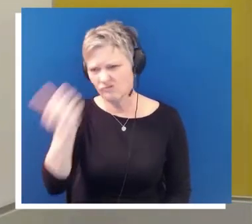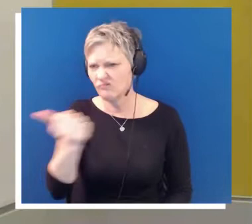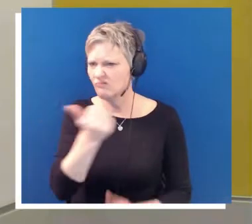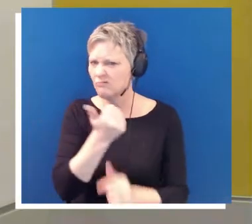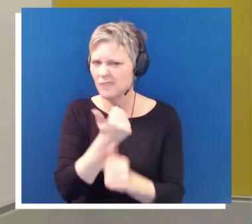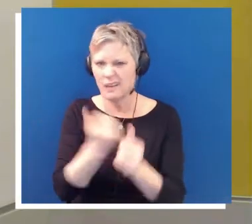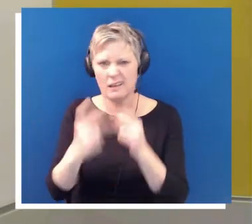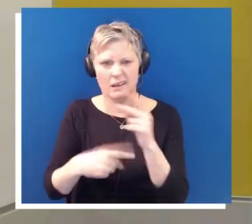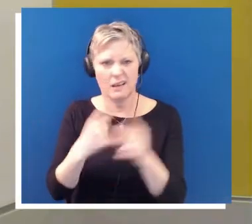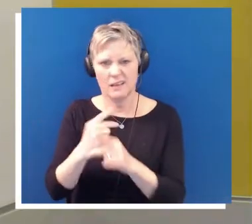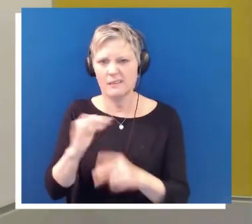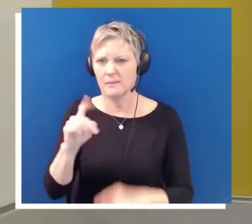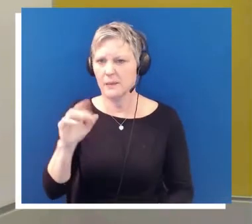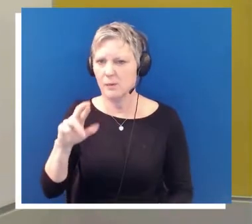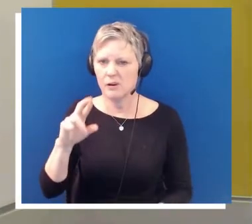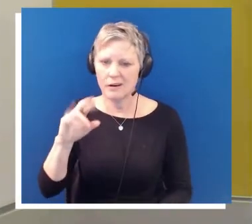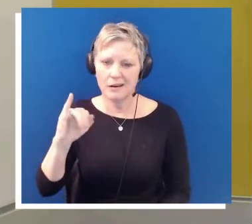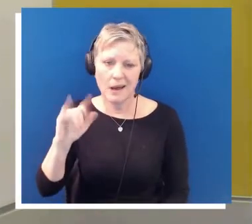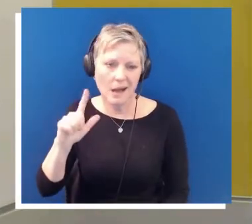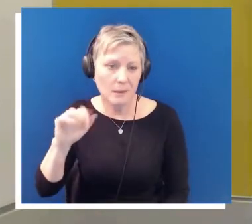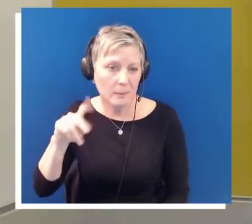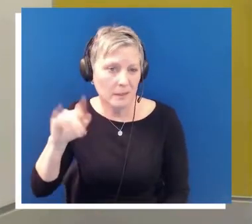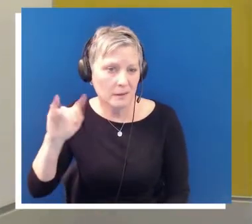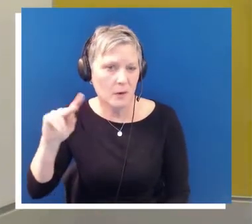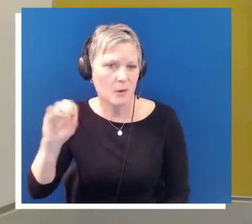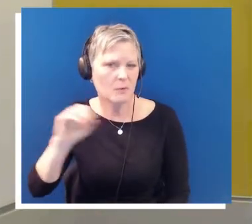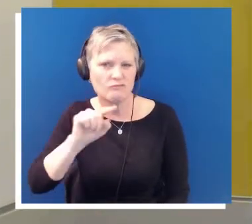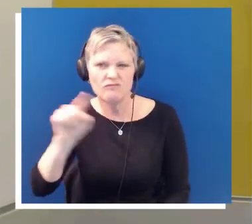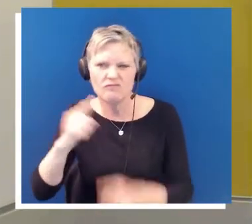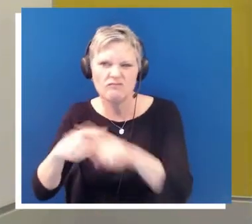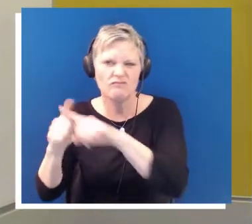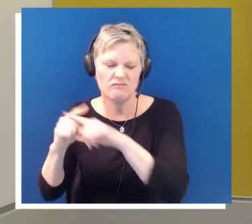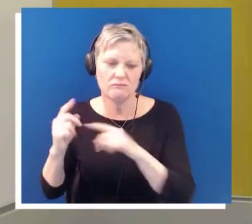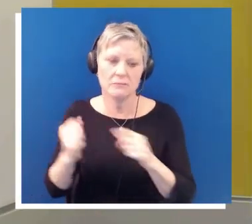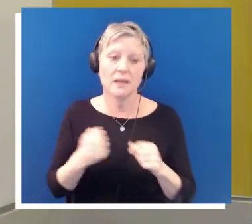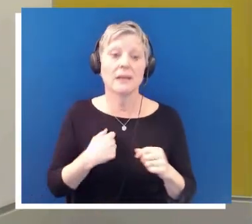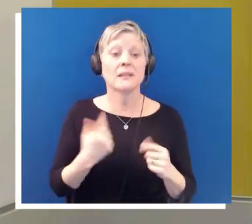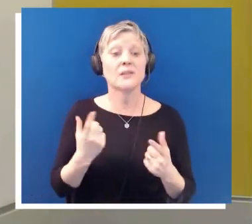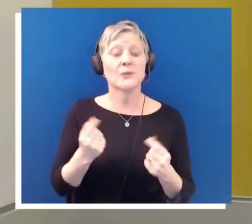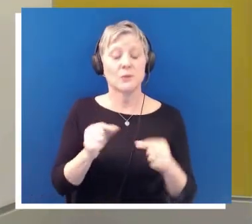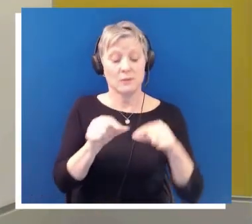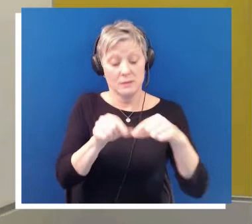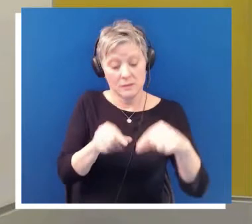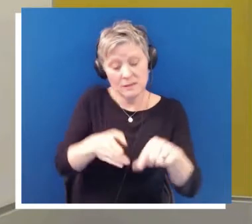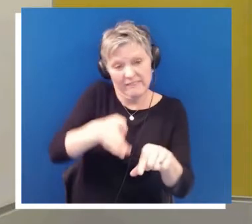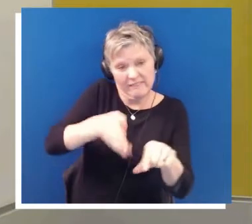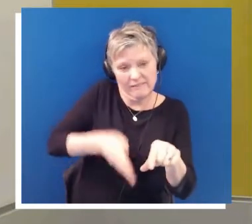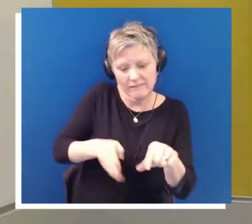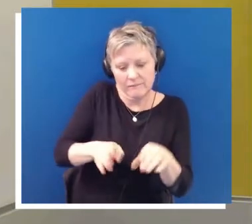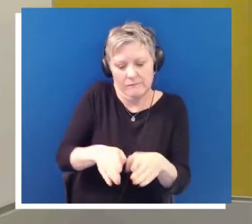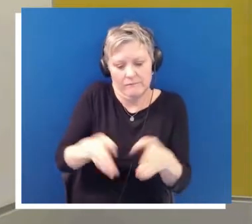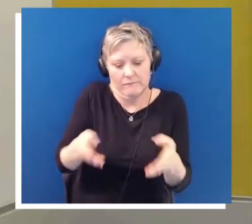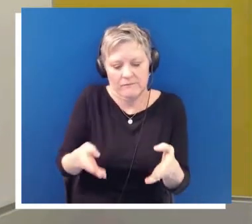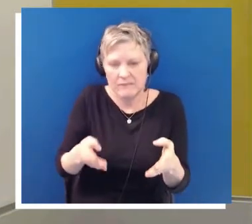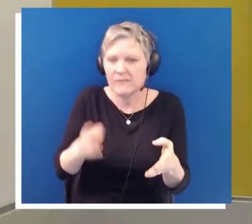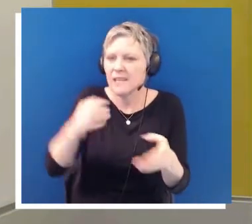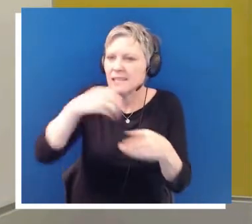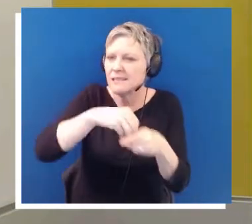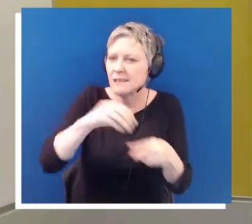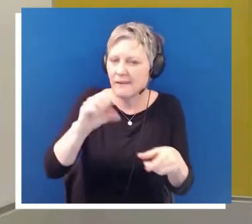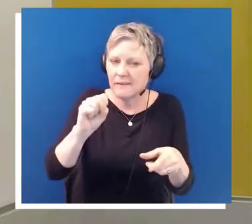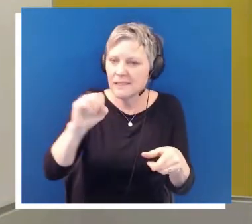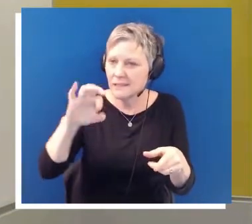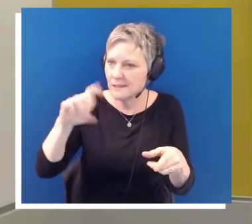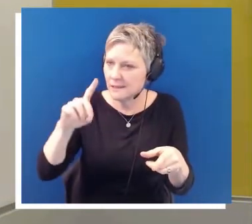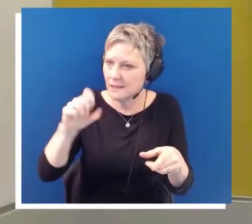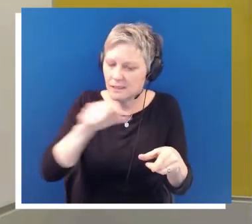the stem. I'm going to split it right down the middle. What you end up with is 2 seed pockets, okay? Best way to do this, I just